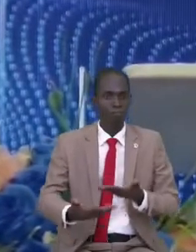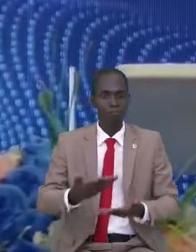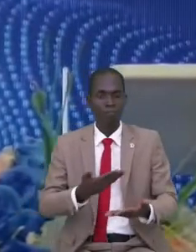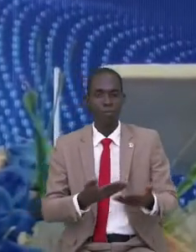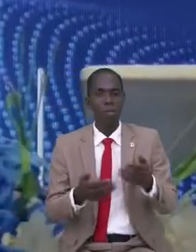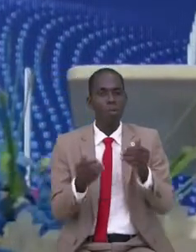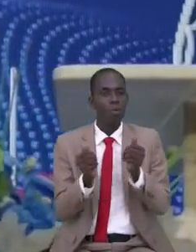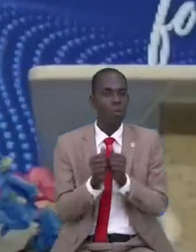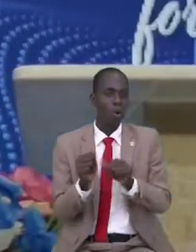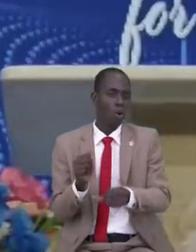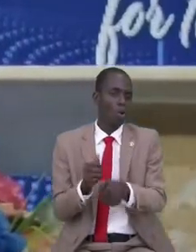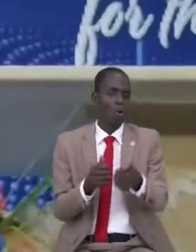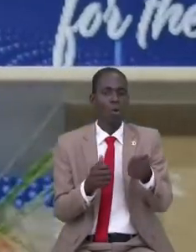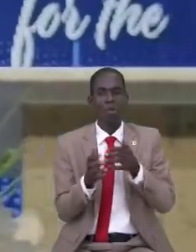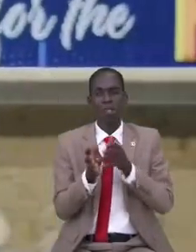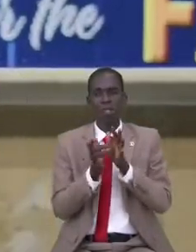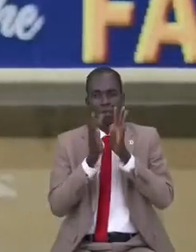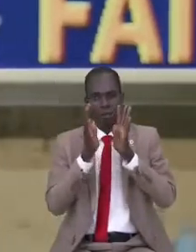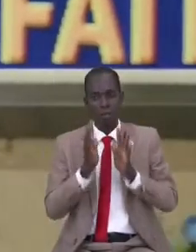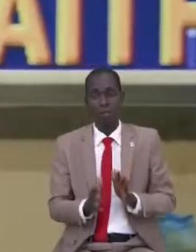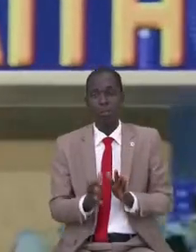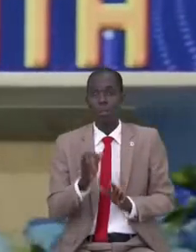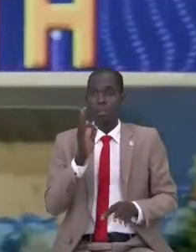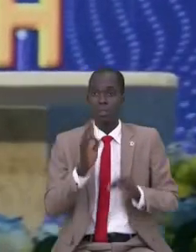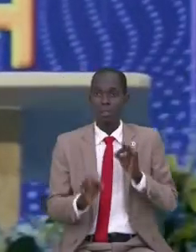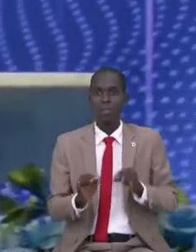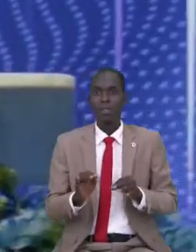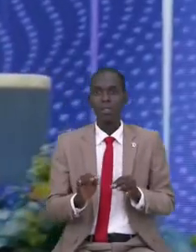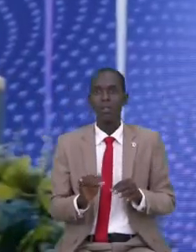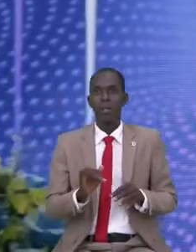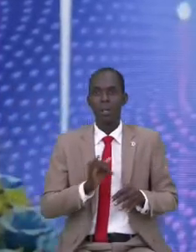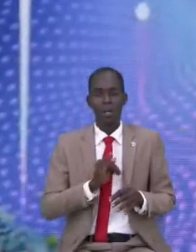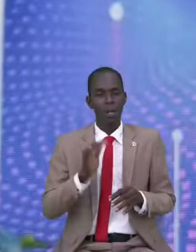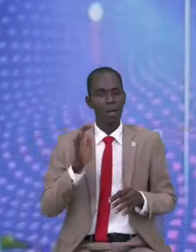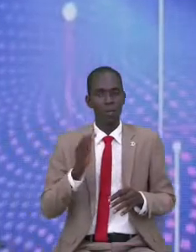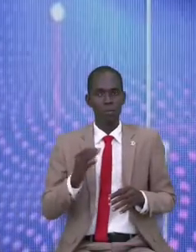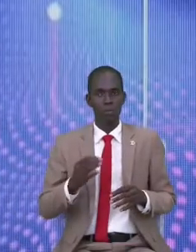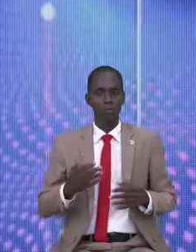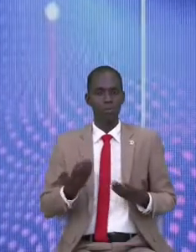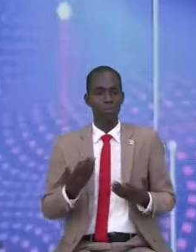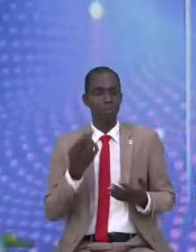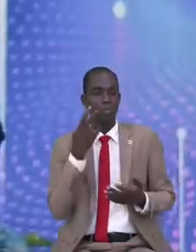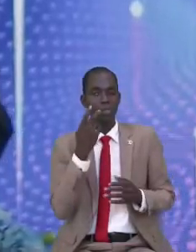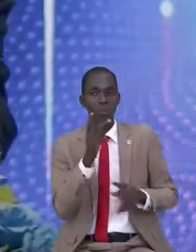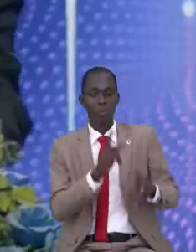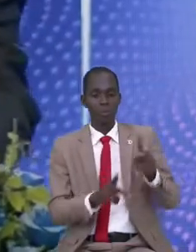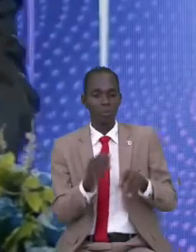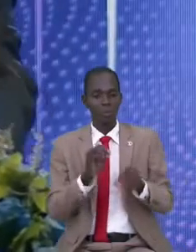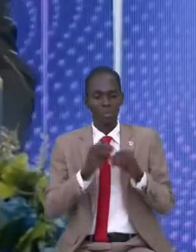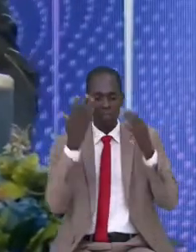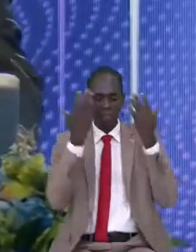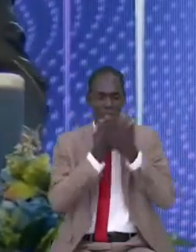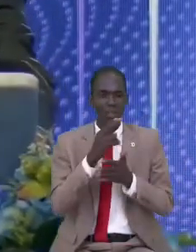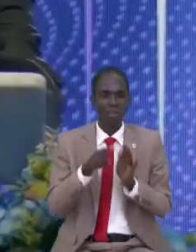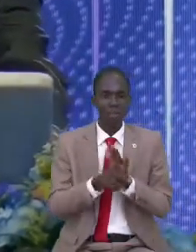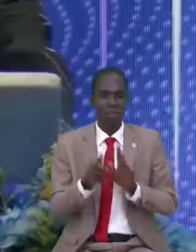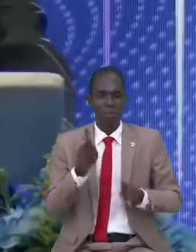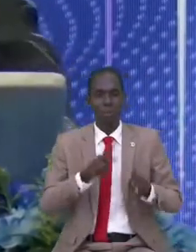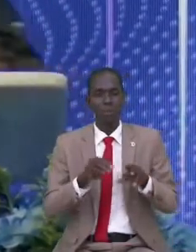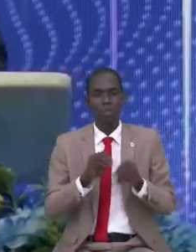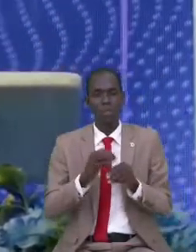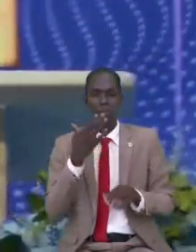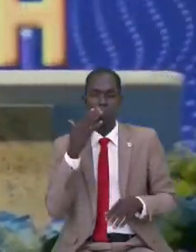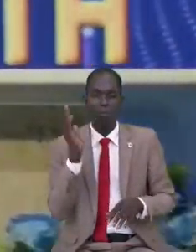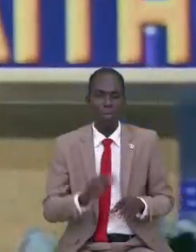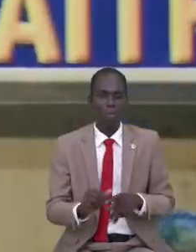fellow believers. He now enjoys the people in darkness and the people in evil and the